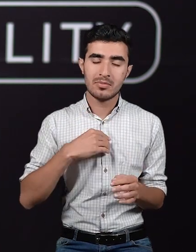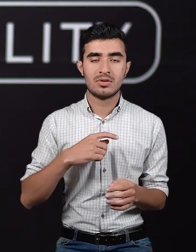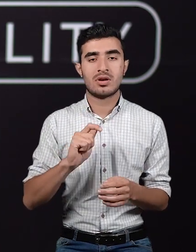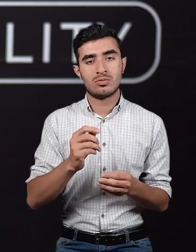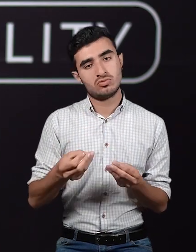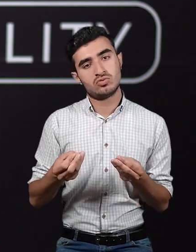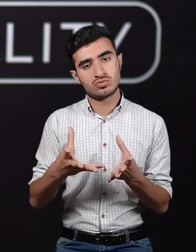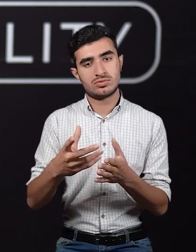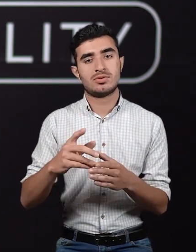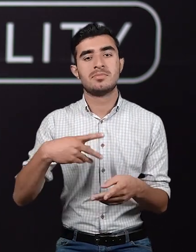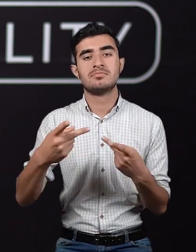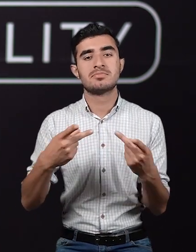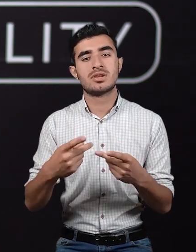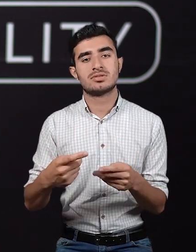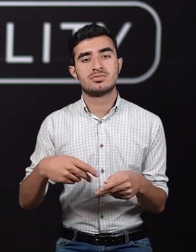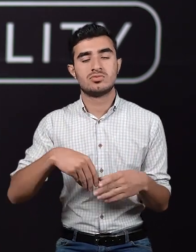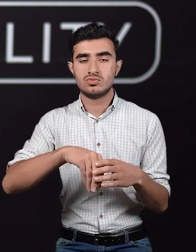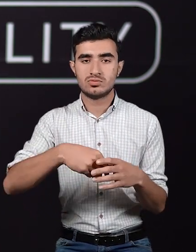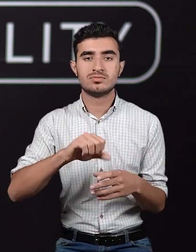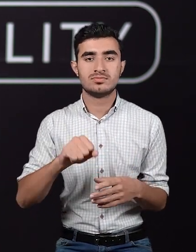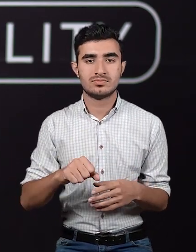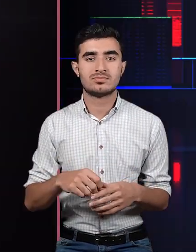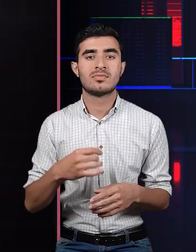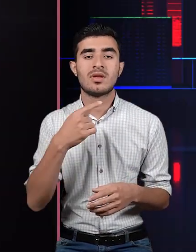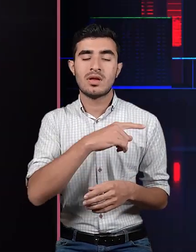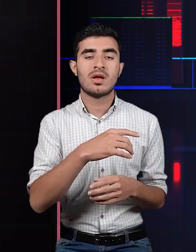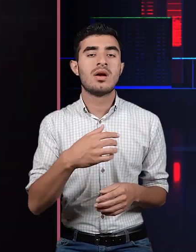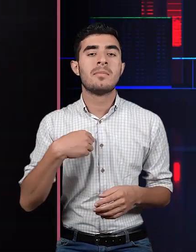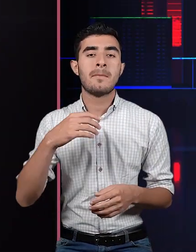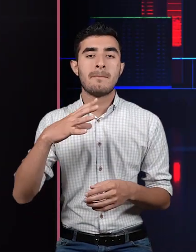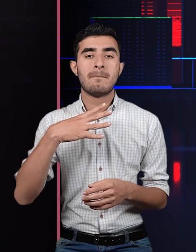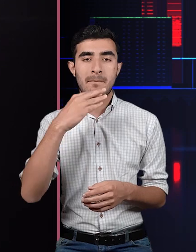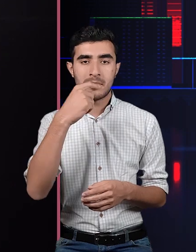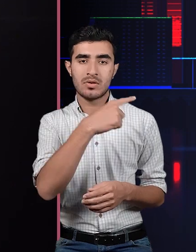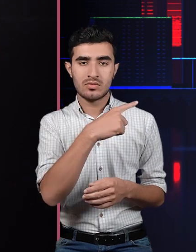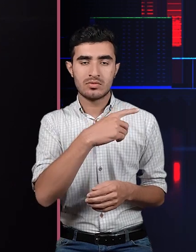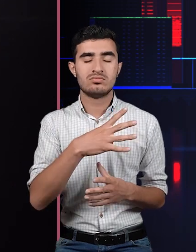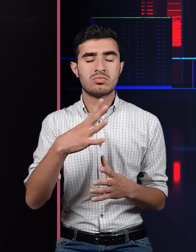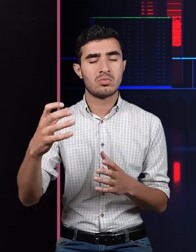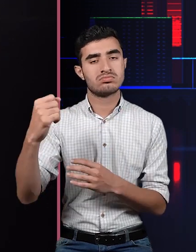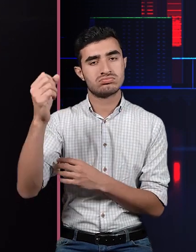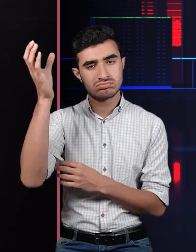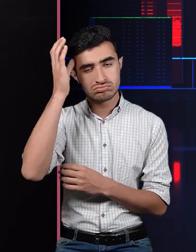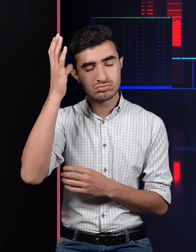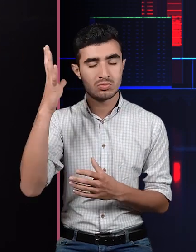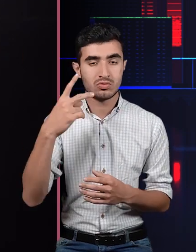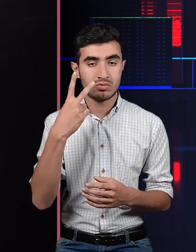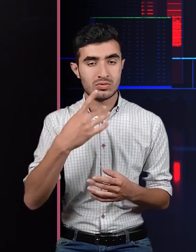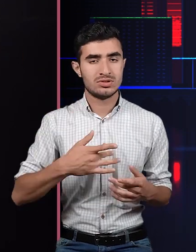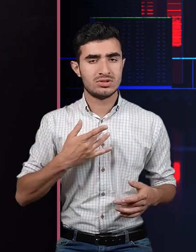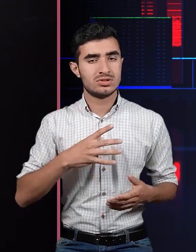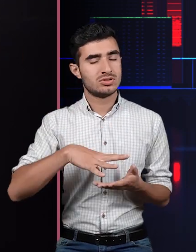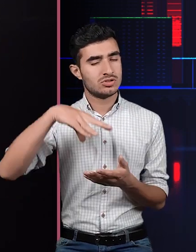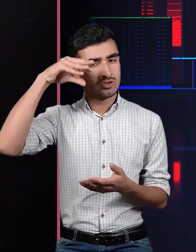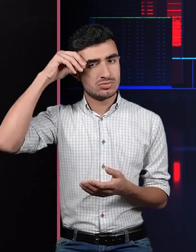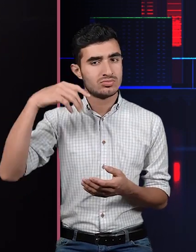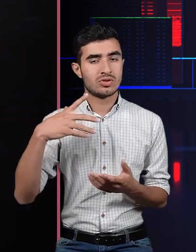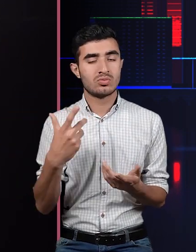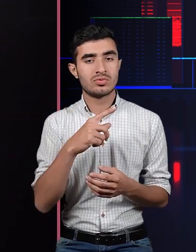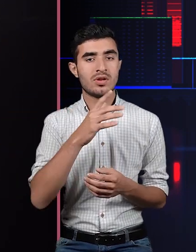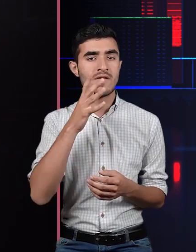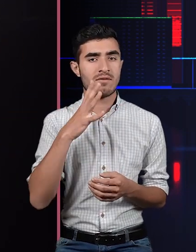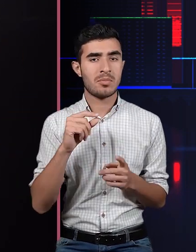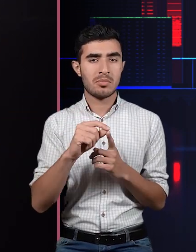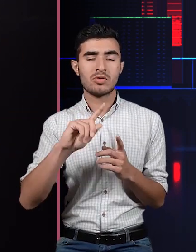been able to take this on as a career. She herself was a big inspiration for all women